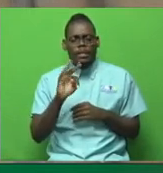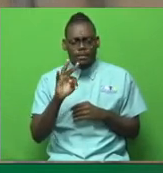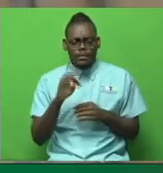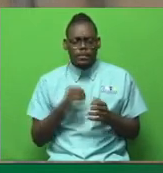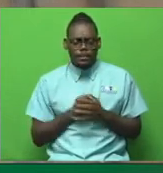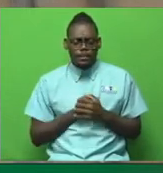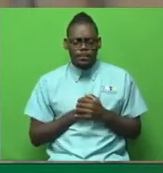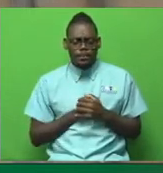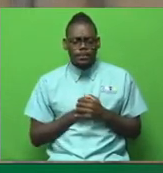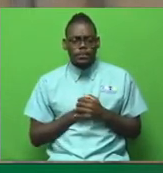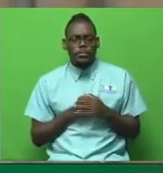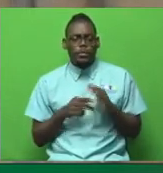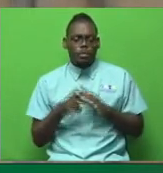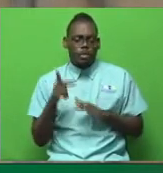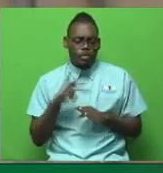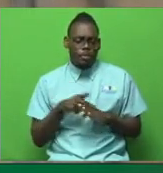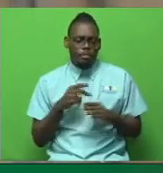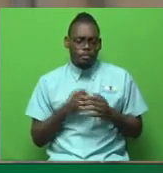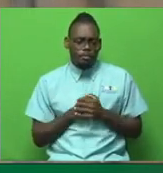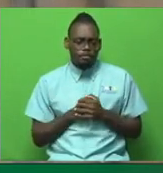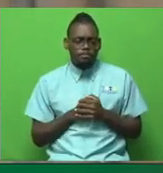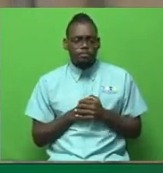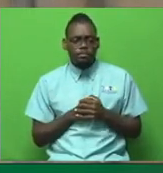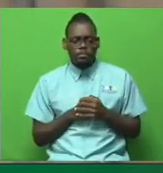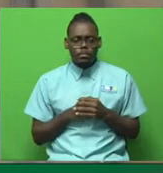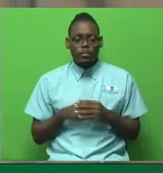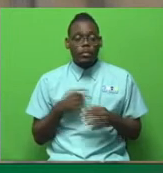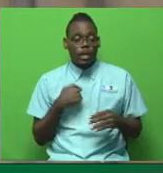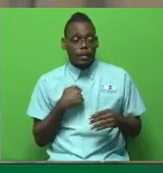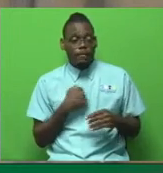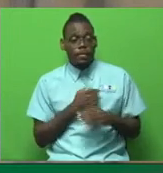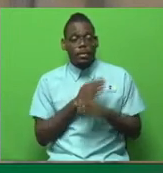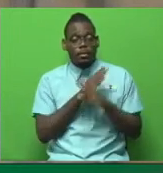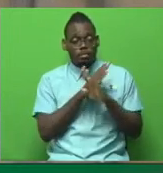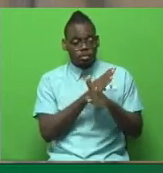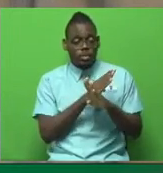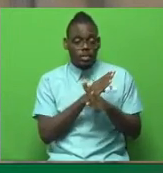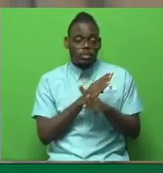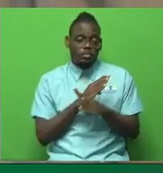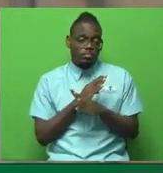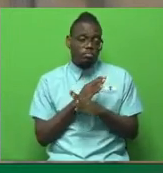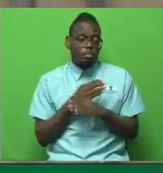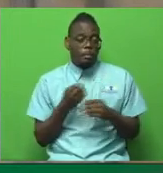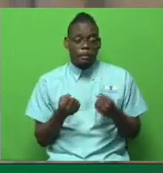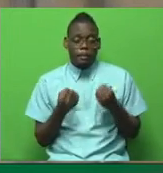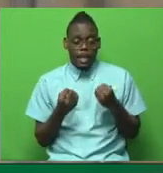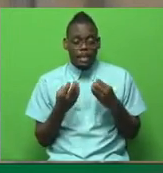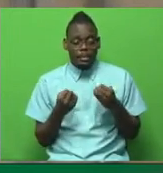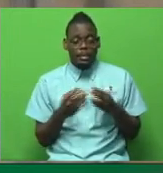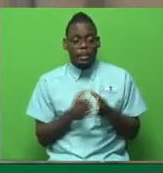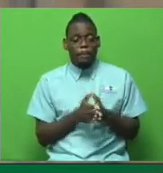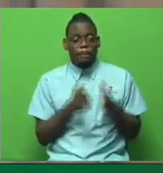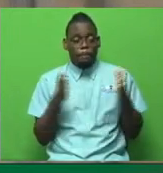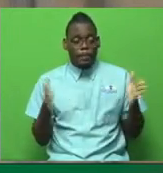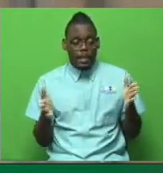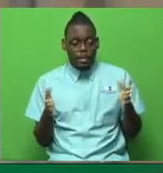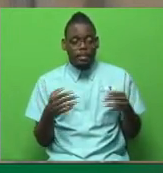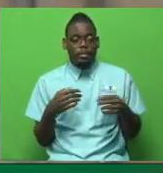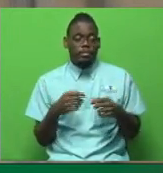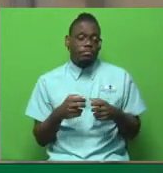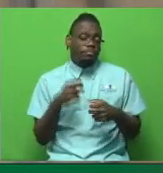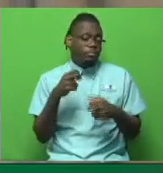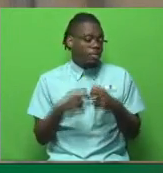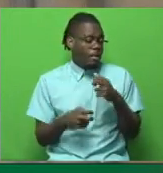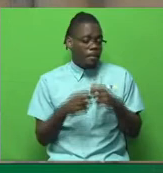we have avoided the abyss of mass layouts in the public sector and for that there